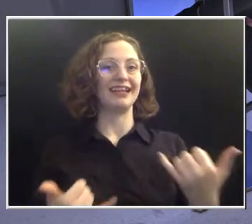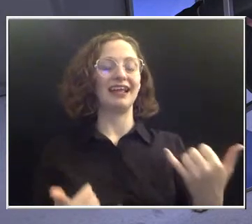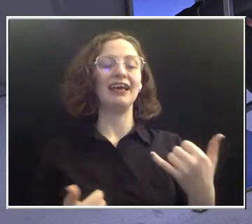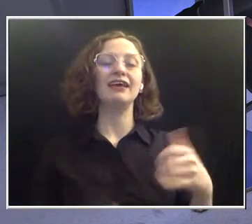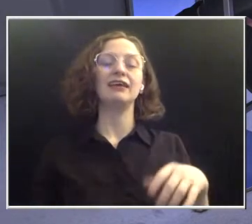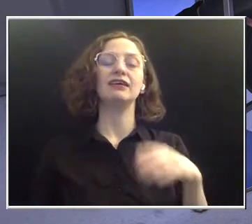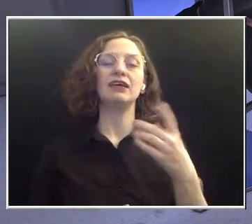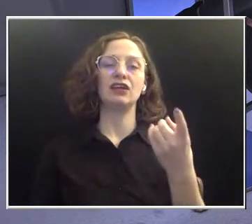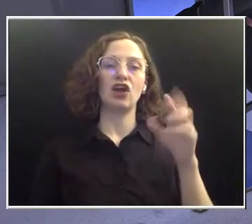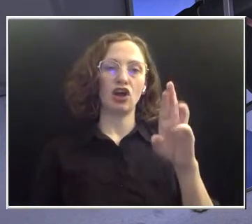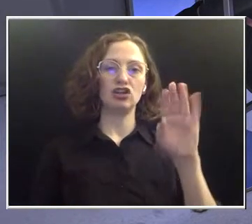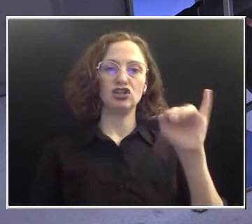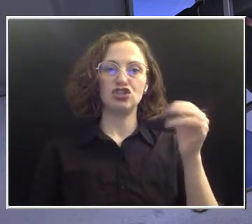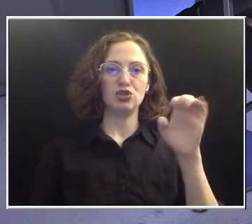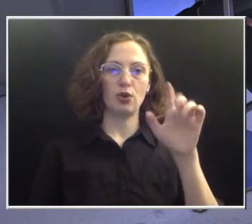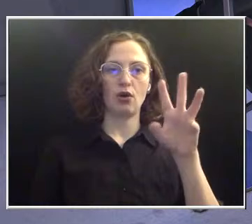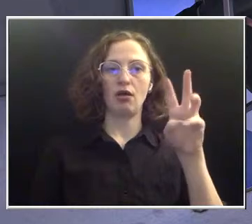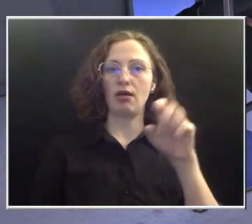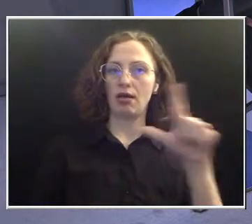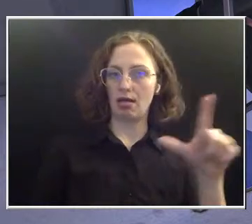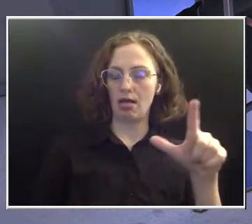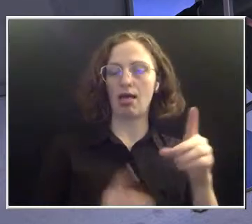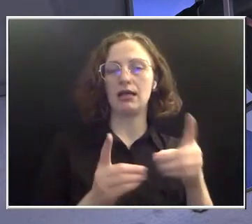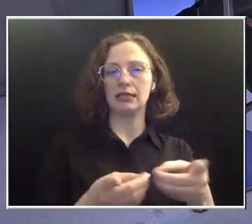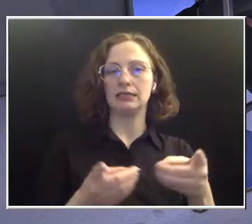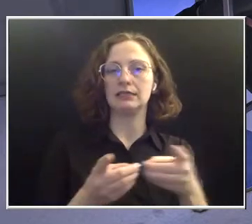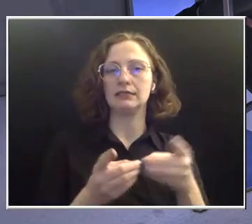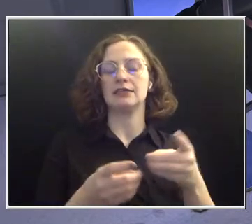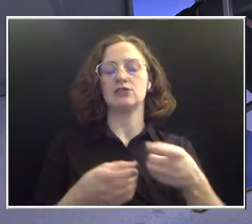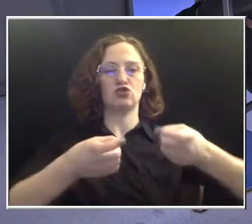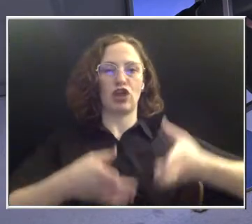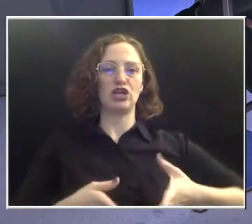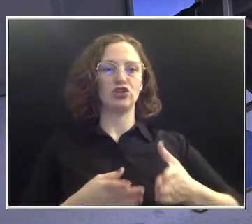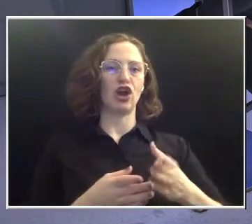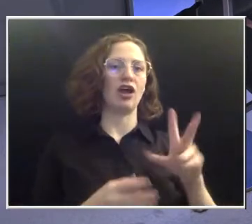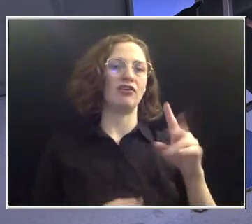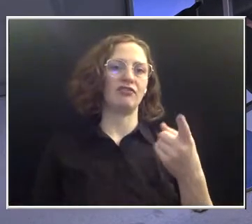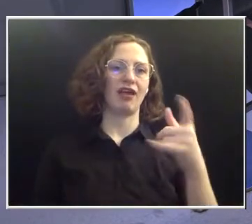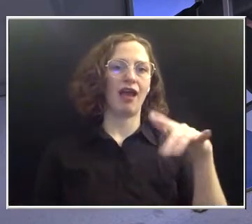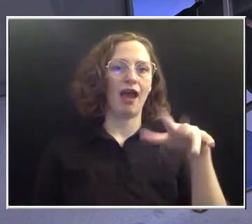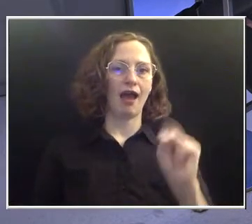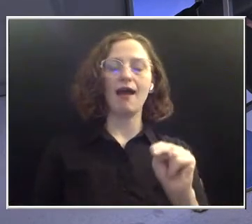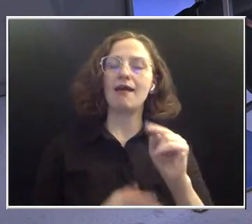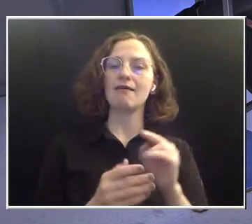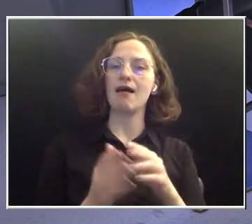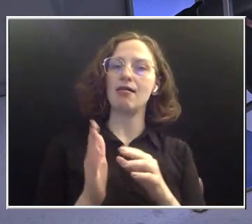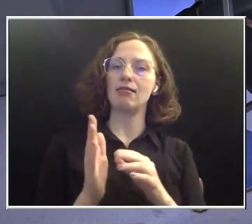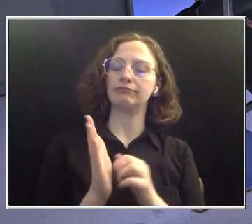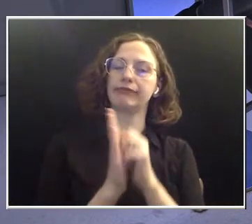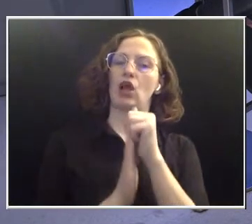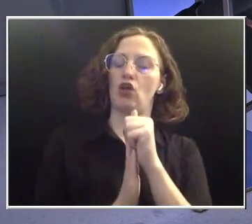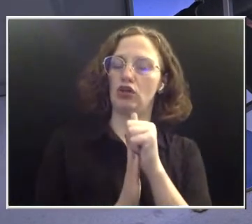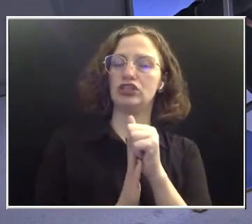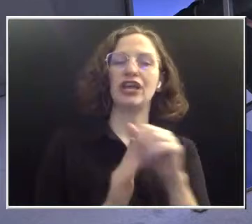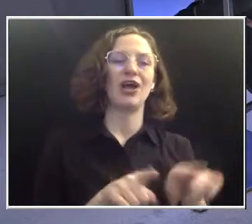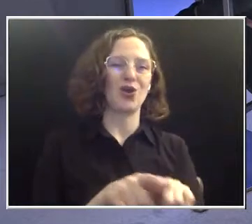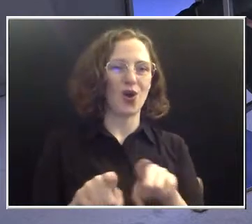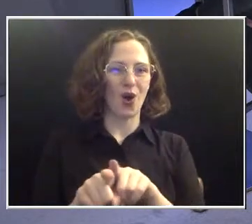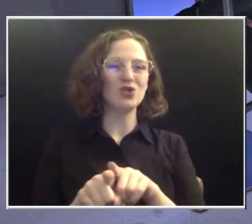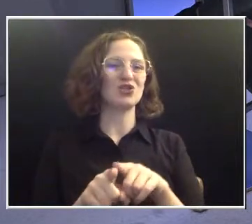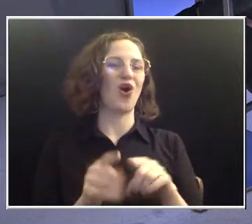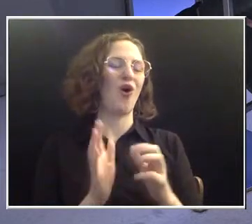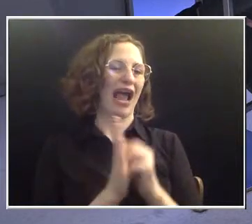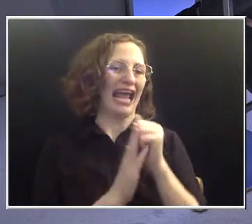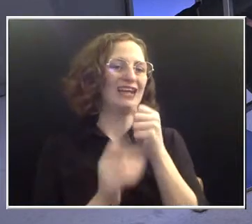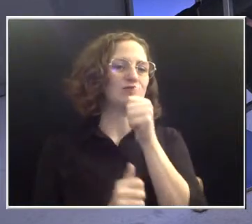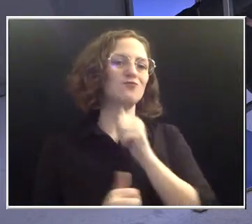Cancer Center, as well as a cervical cancer survivor. Joining us today, Brooke Inslee. Brooke, good to have you here with us. Good morning. Dr. Jewell, always